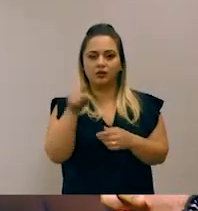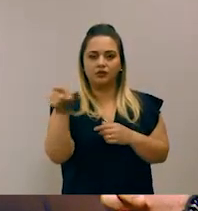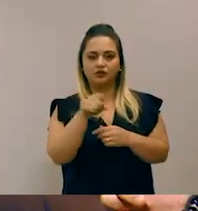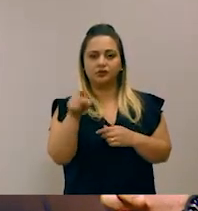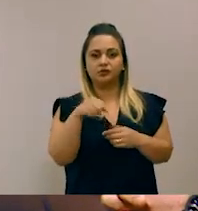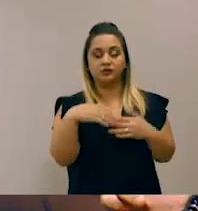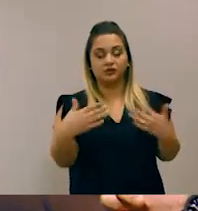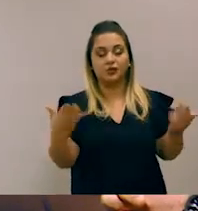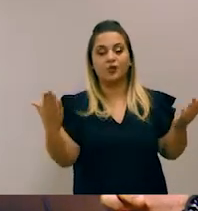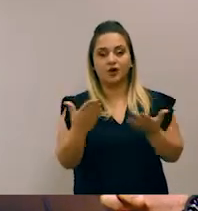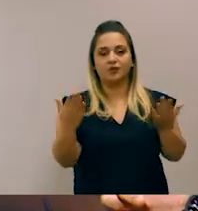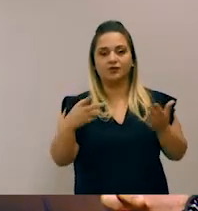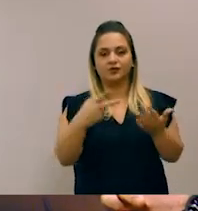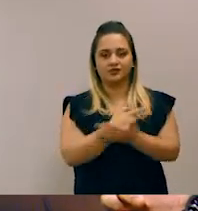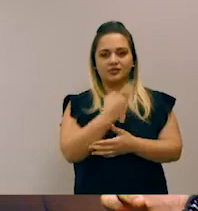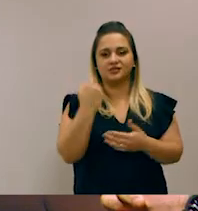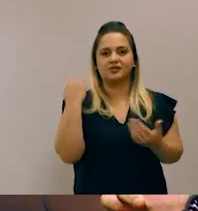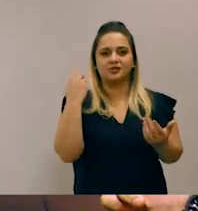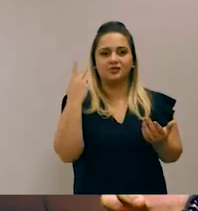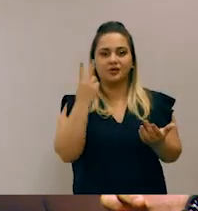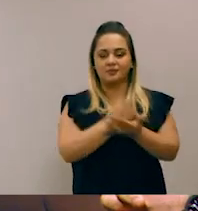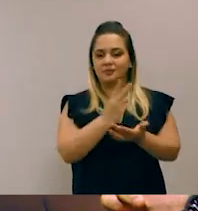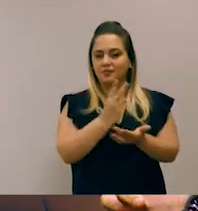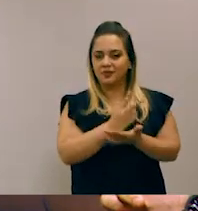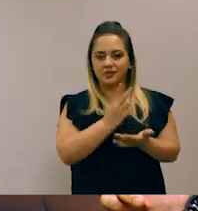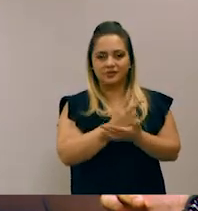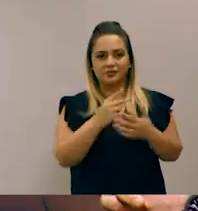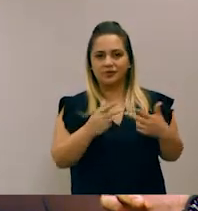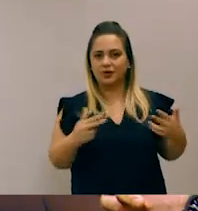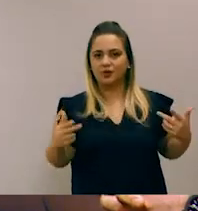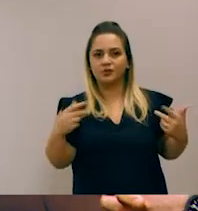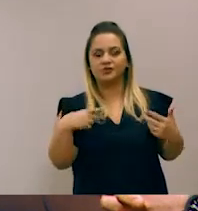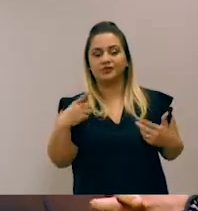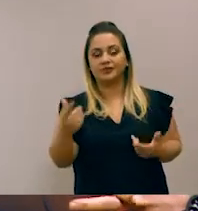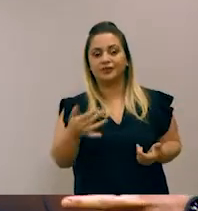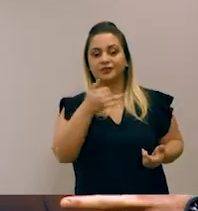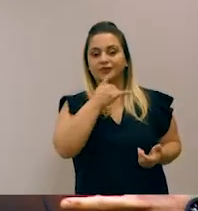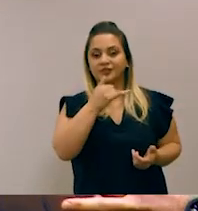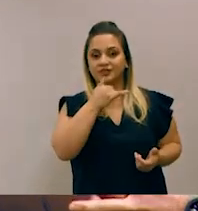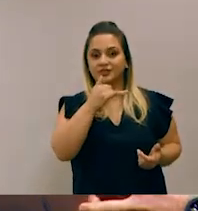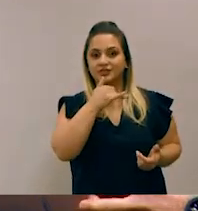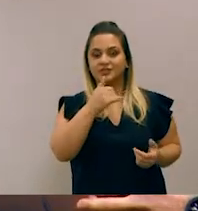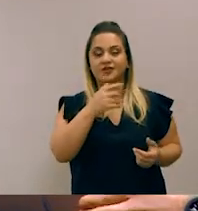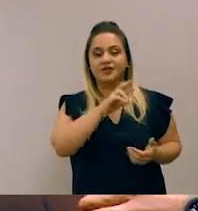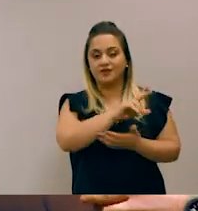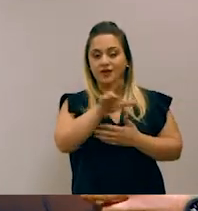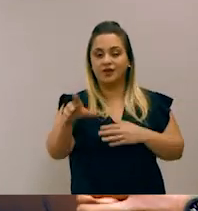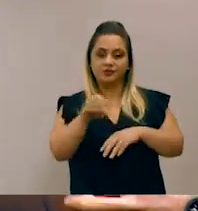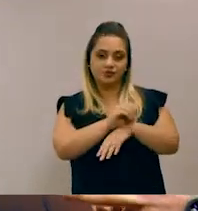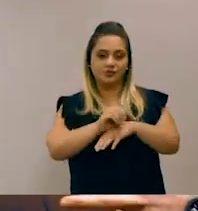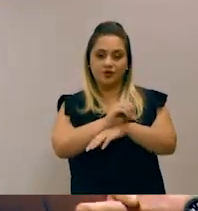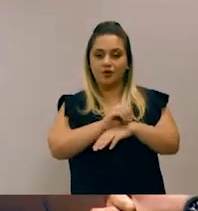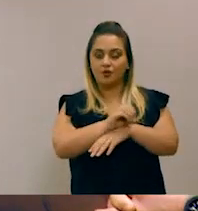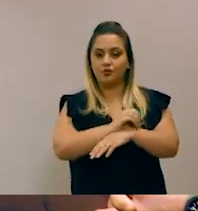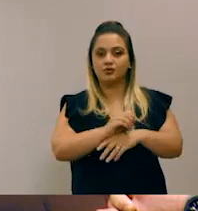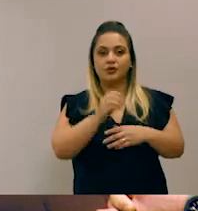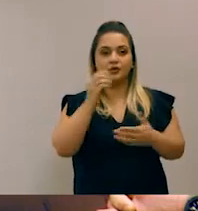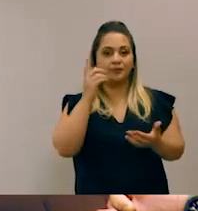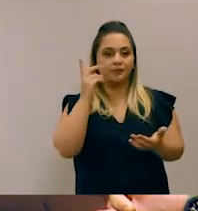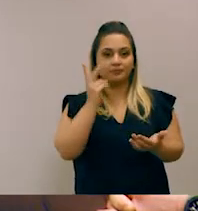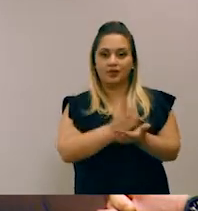and you have the same problem. You have faced the same problem, so it's frustrating to see different